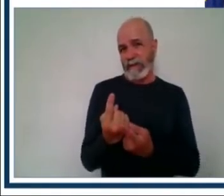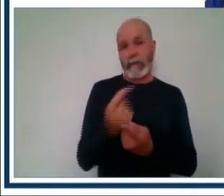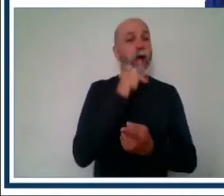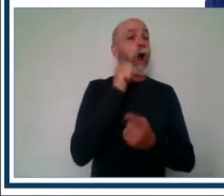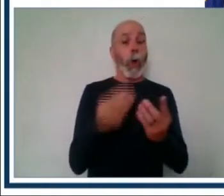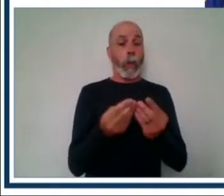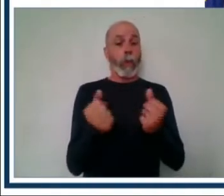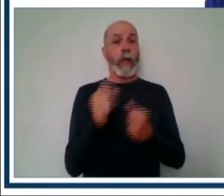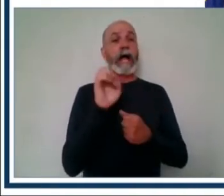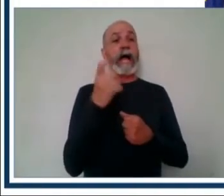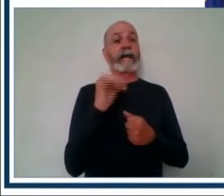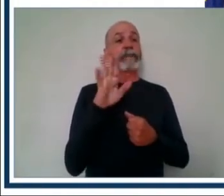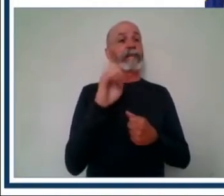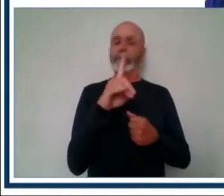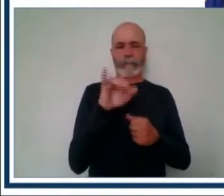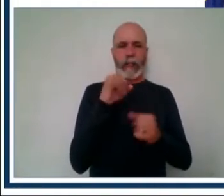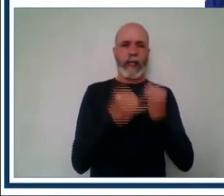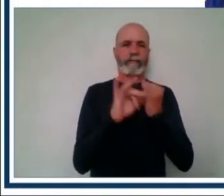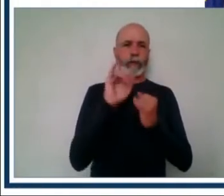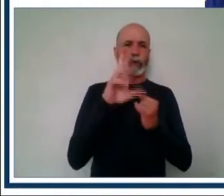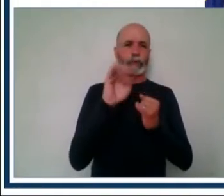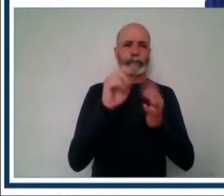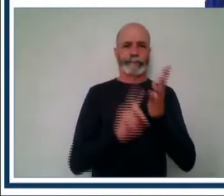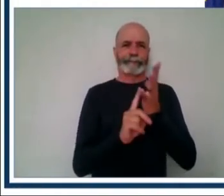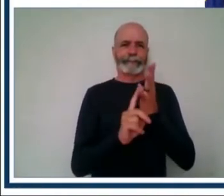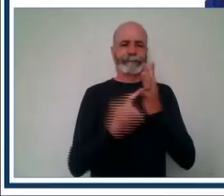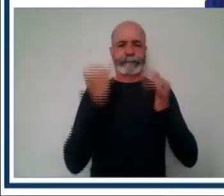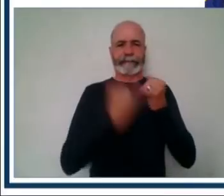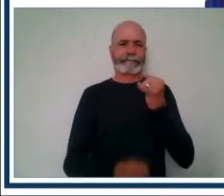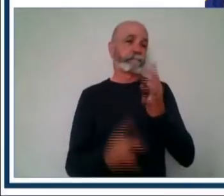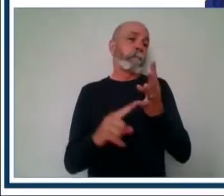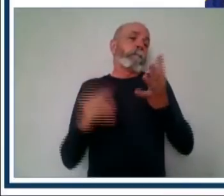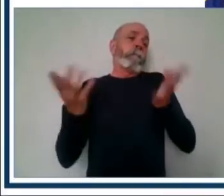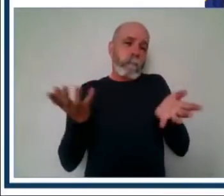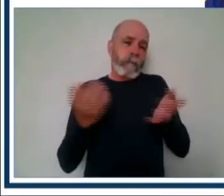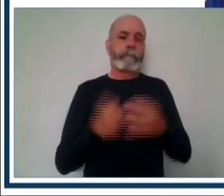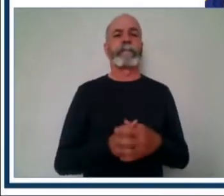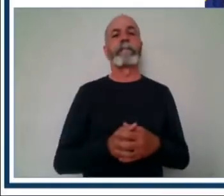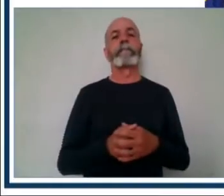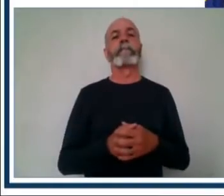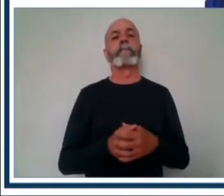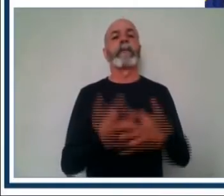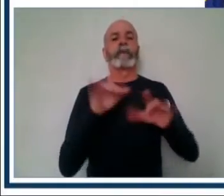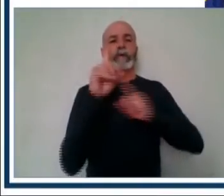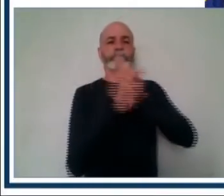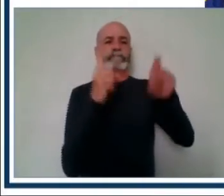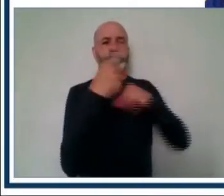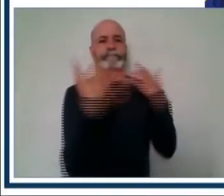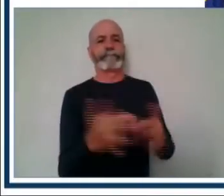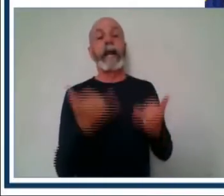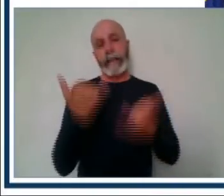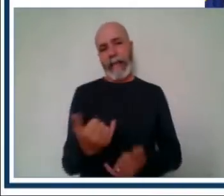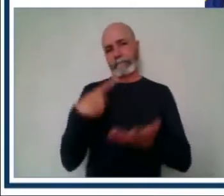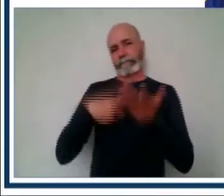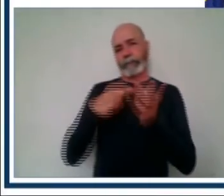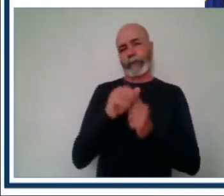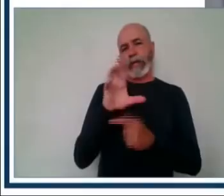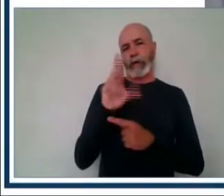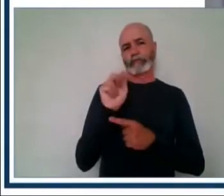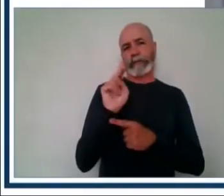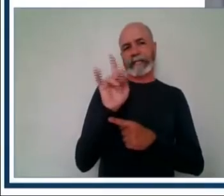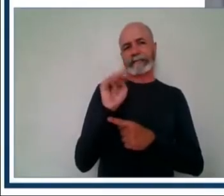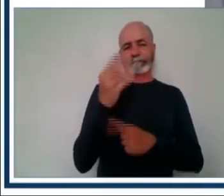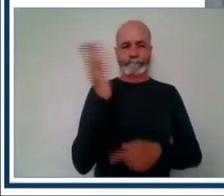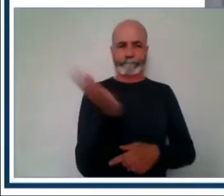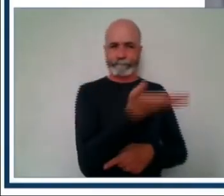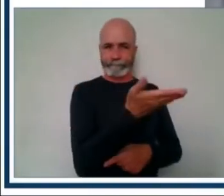And that is all the time we have for questions today. Go ahead, Premier. Thank you. We're getting close to facing our first weekend in this